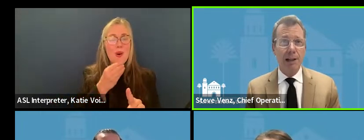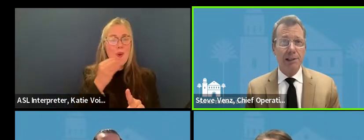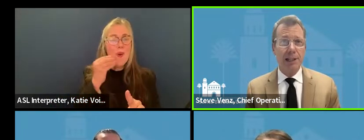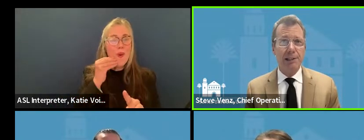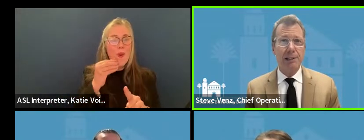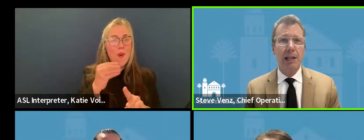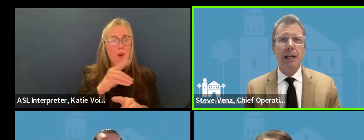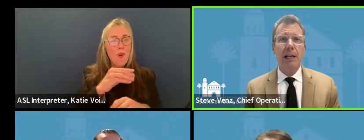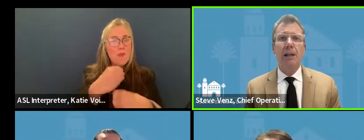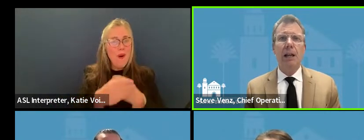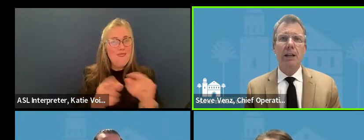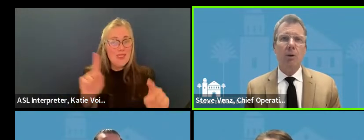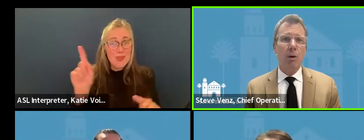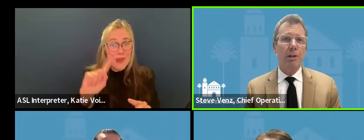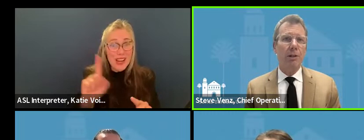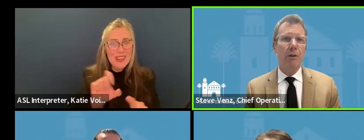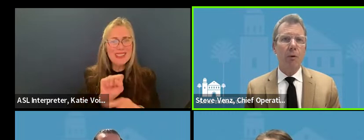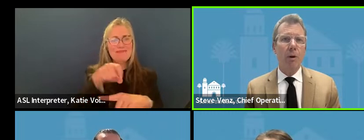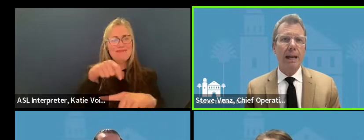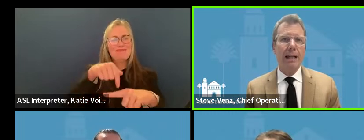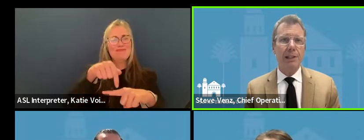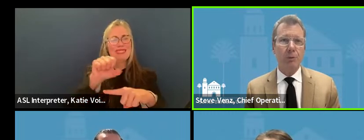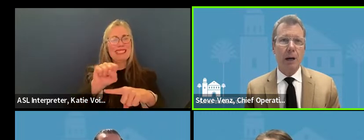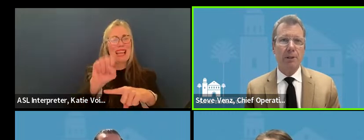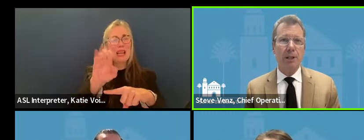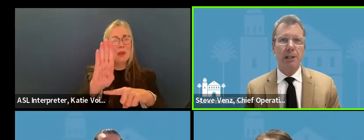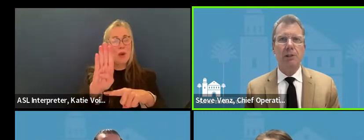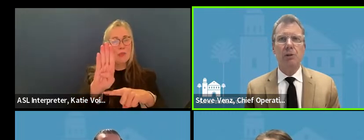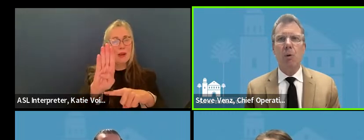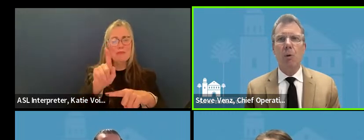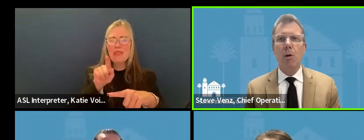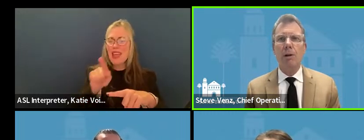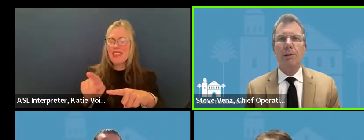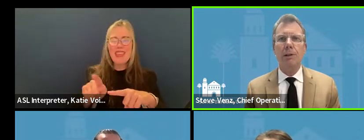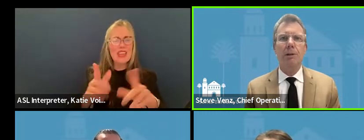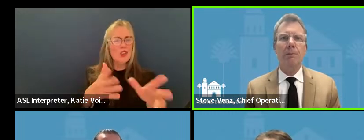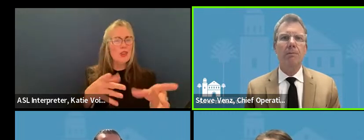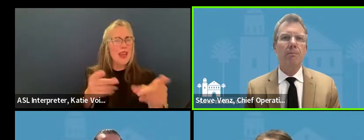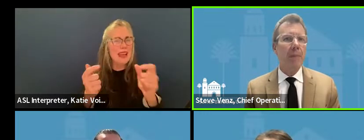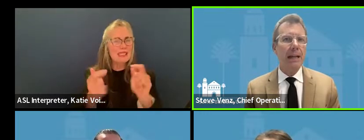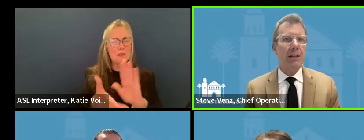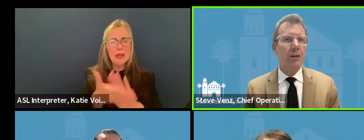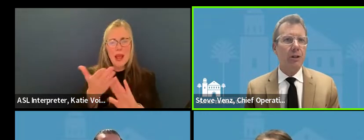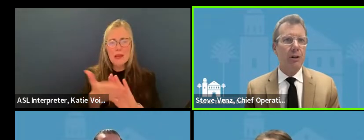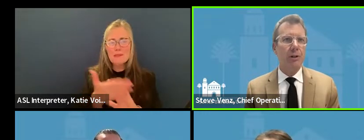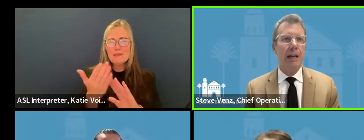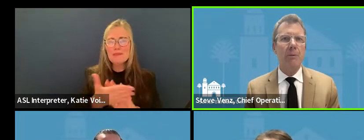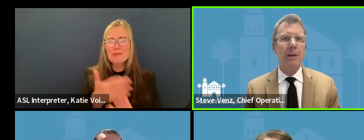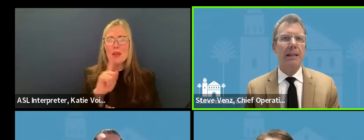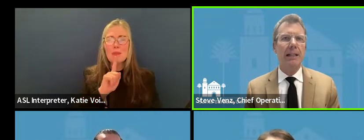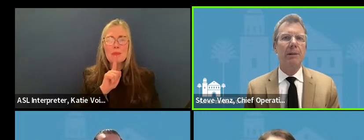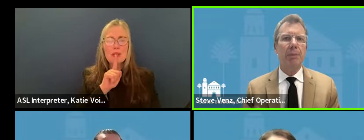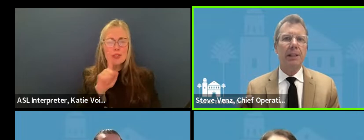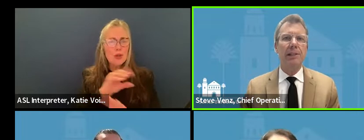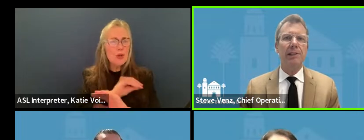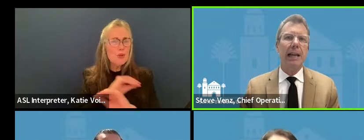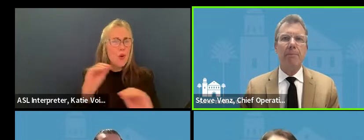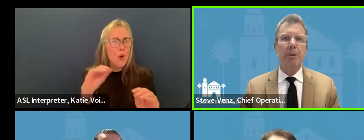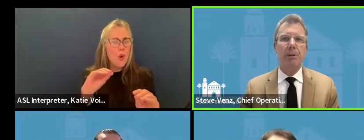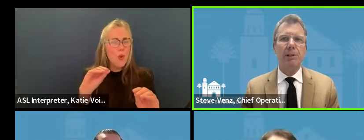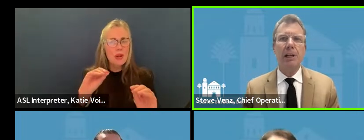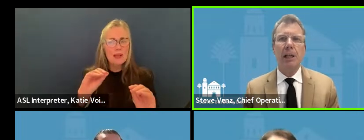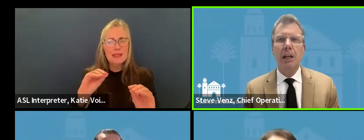the process in order to avoid any disruptions or to make sure that we get